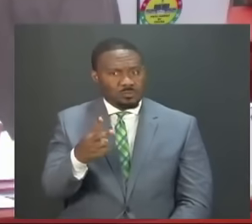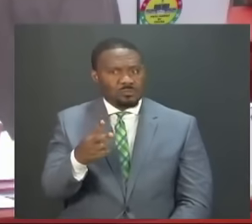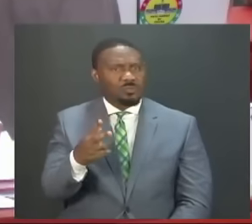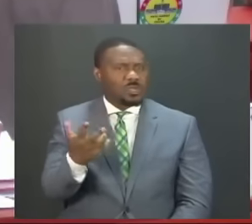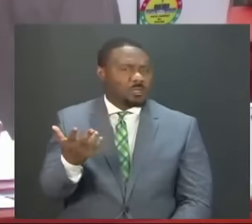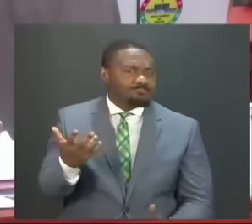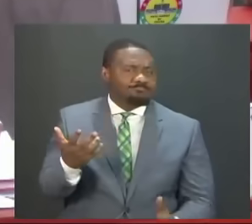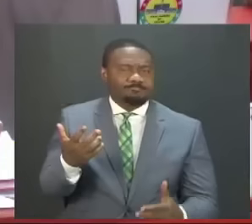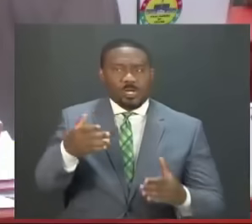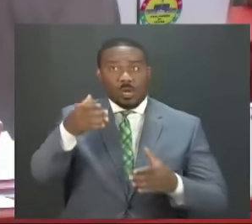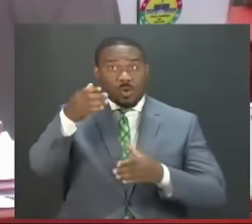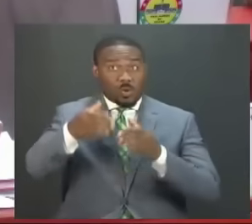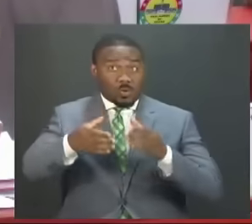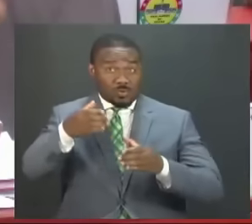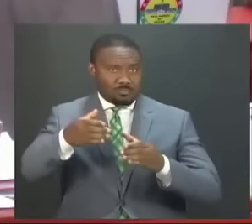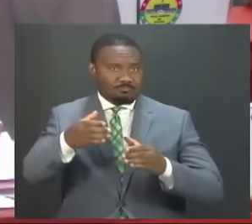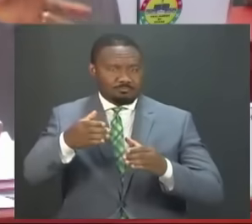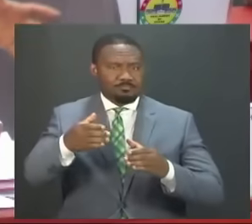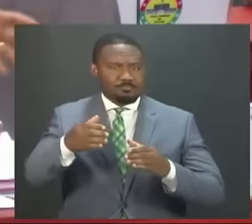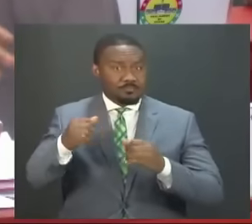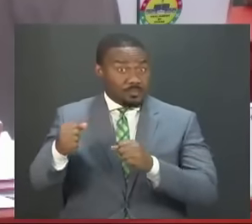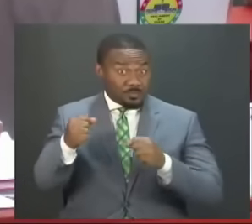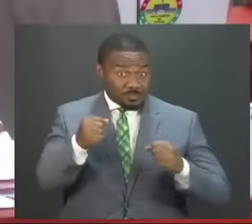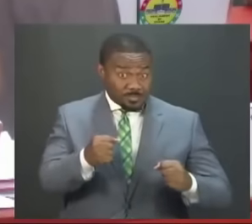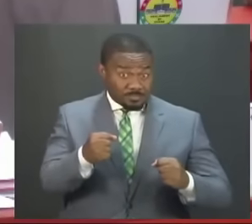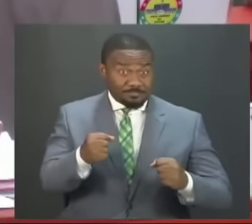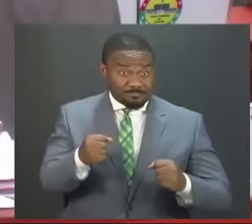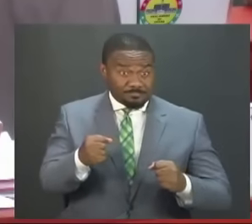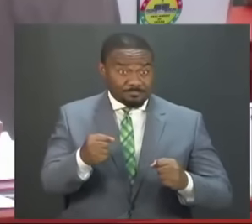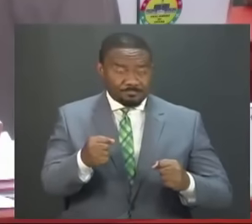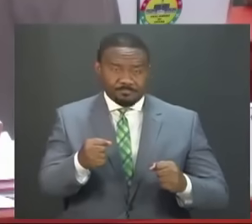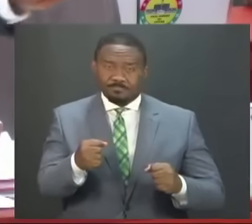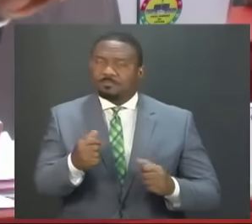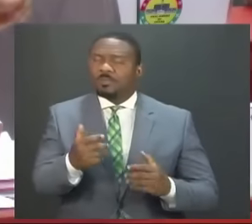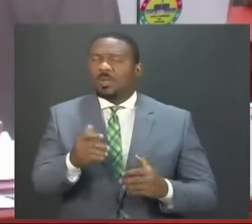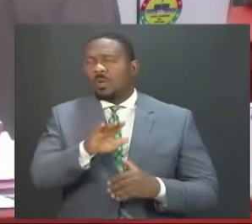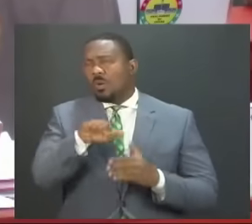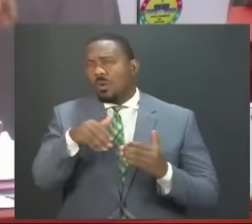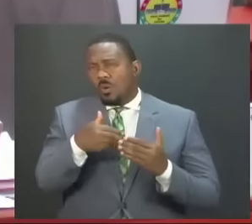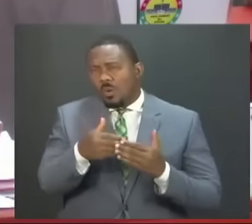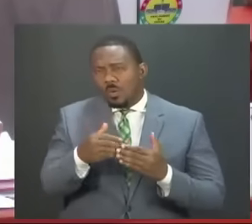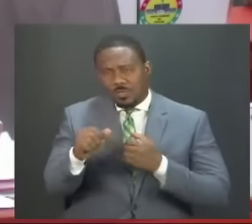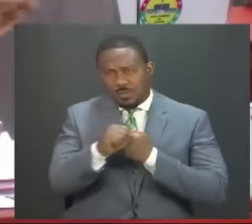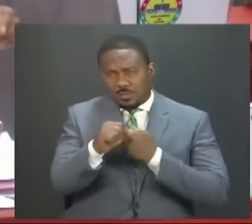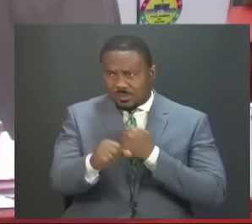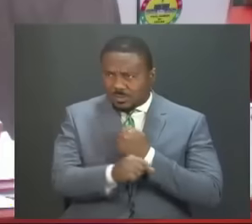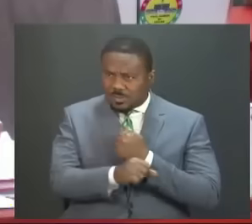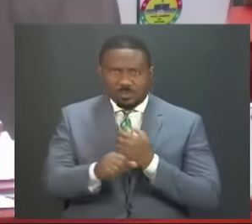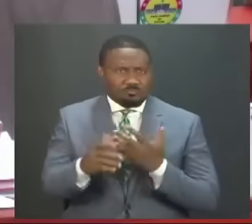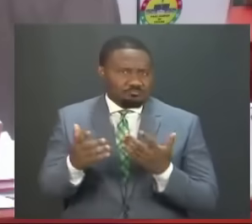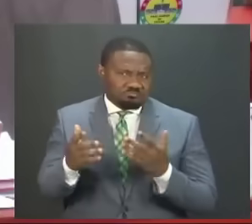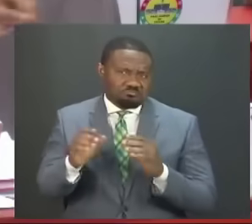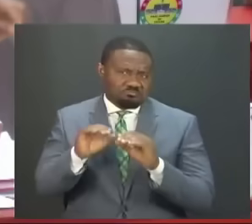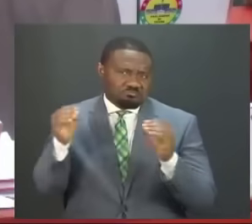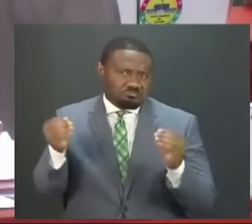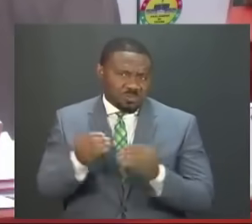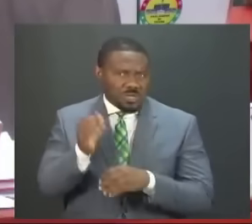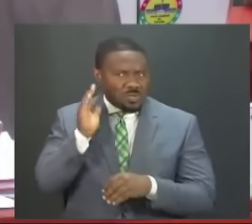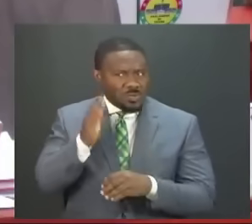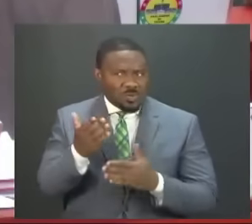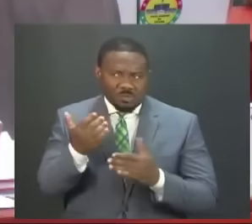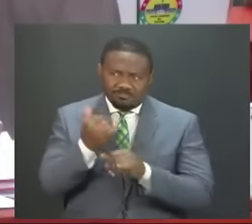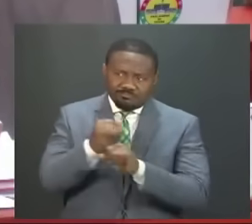power exclusively in the courts and oblige all state organs to protect their independence and